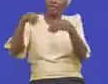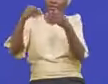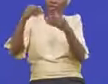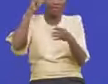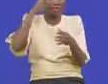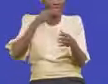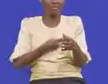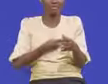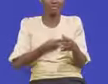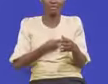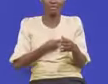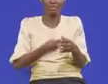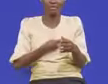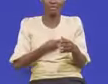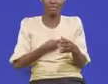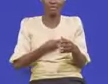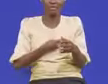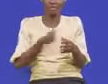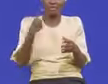ayo nanu mi